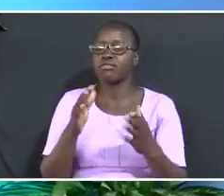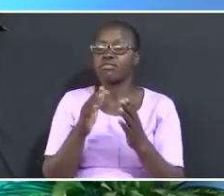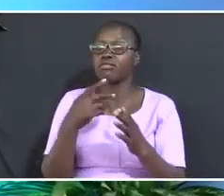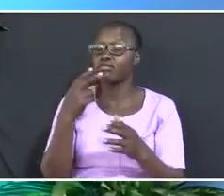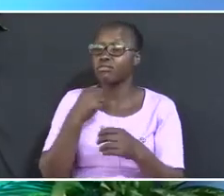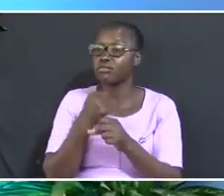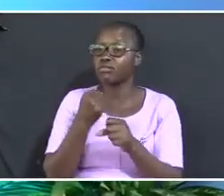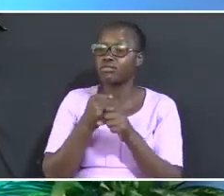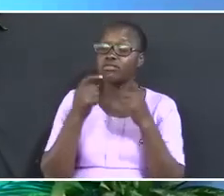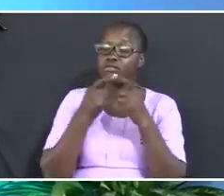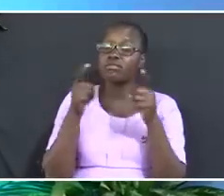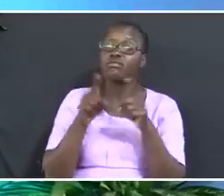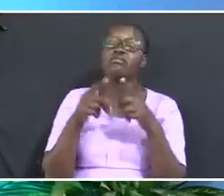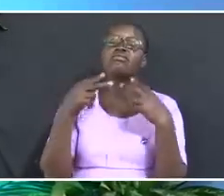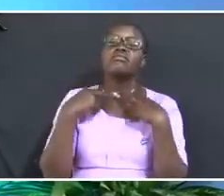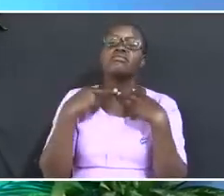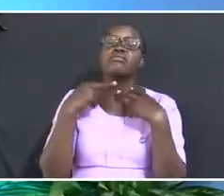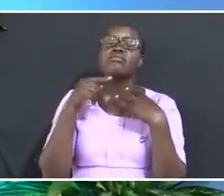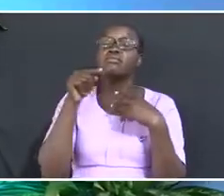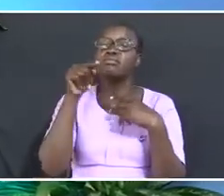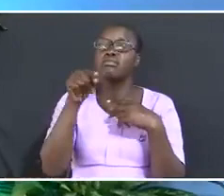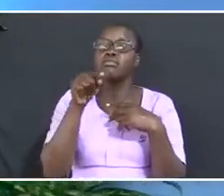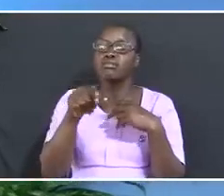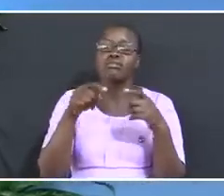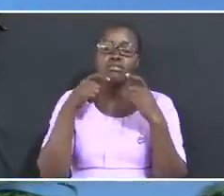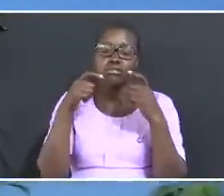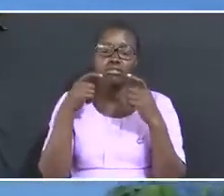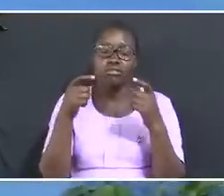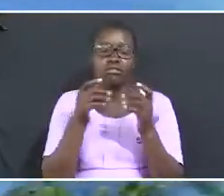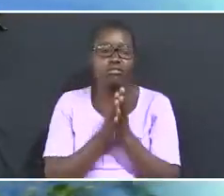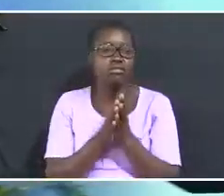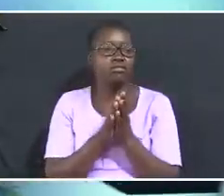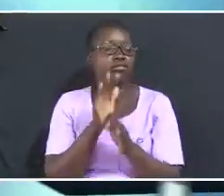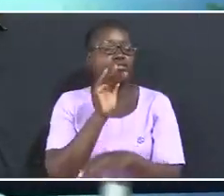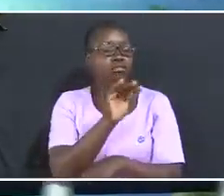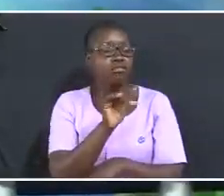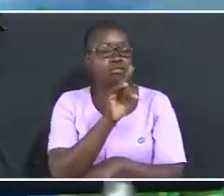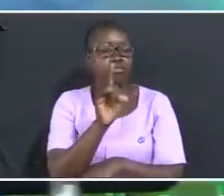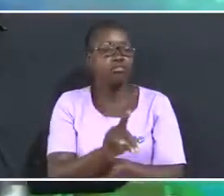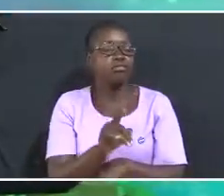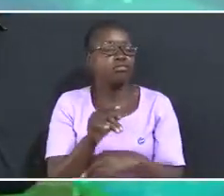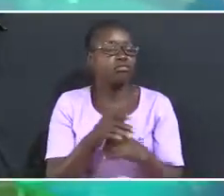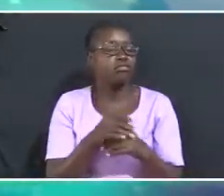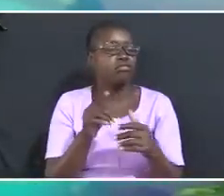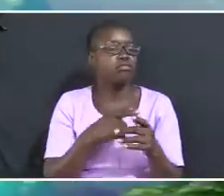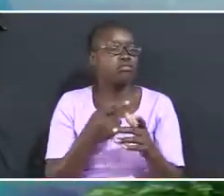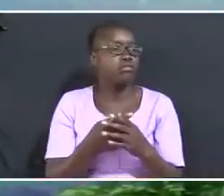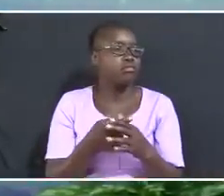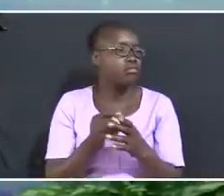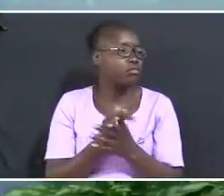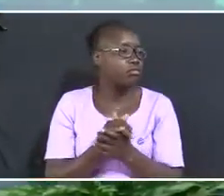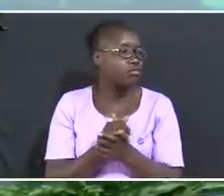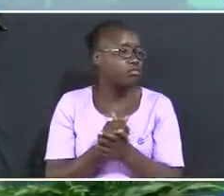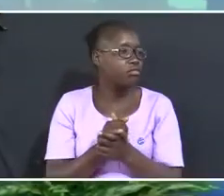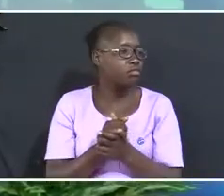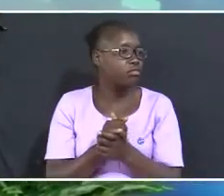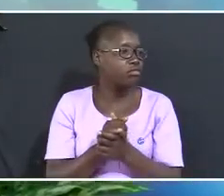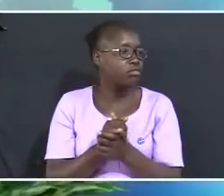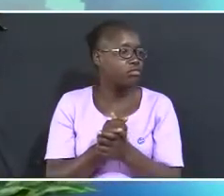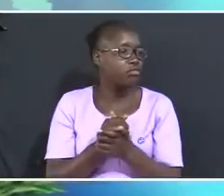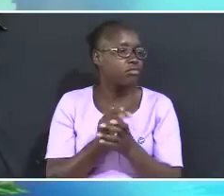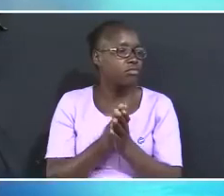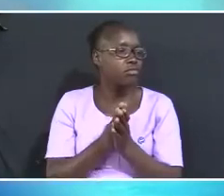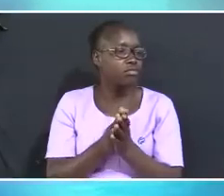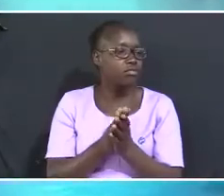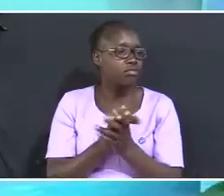sin is a slave to sin. Now let me ask you a question. Then in this case, they